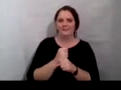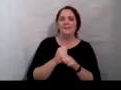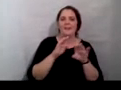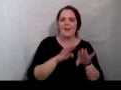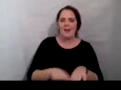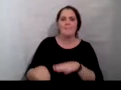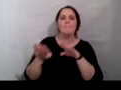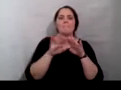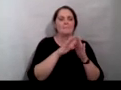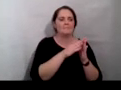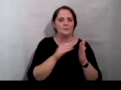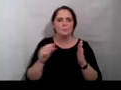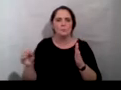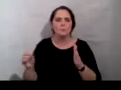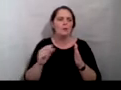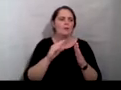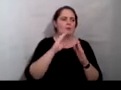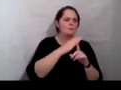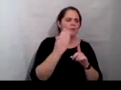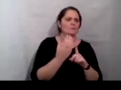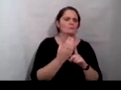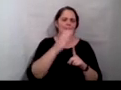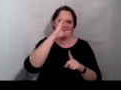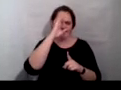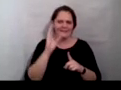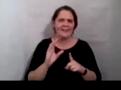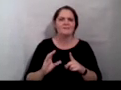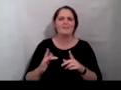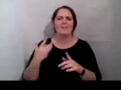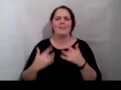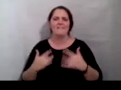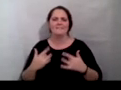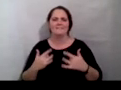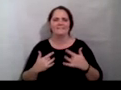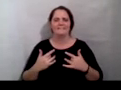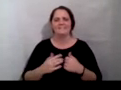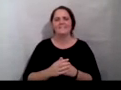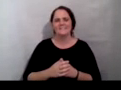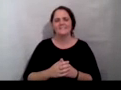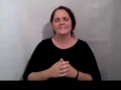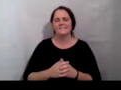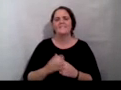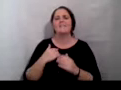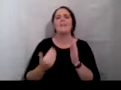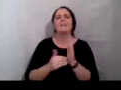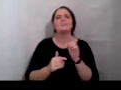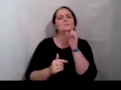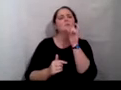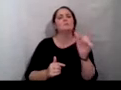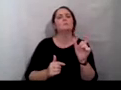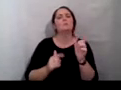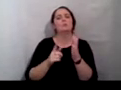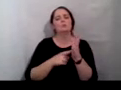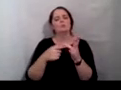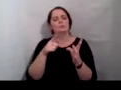synthesizing country and culture. To me, this joy of life is popping out. There's, you know,